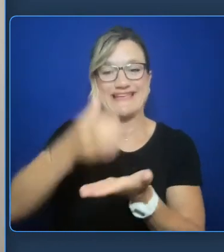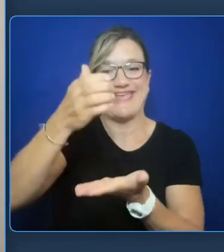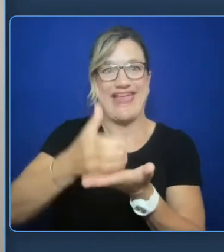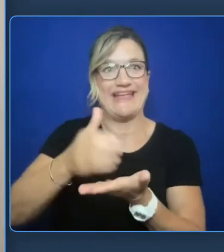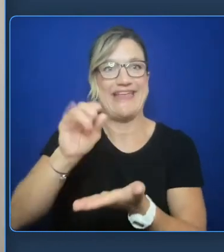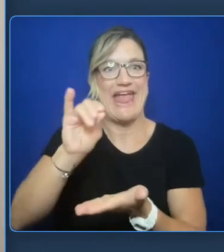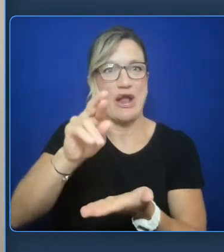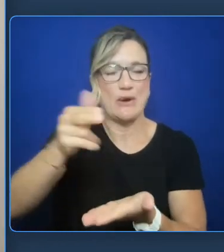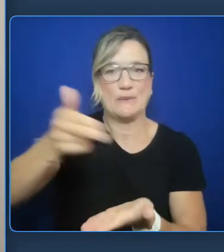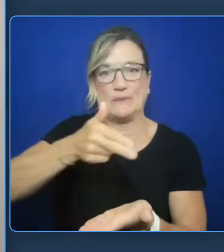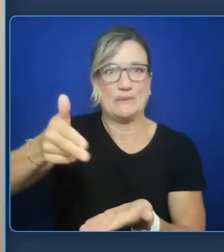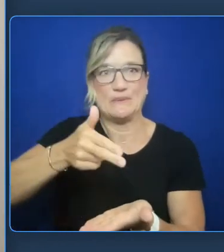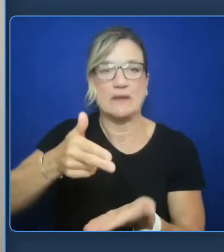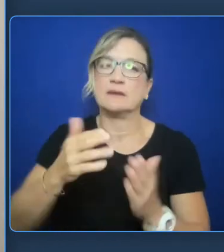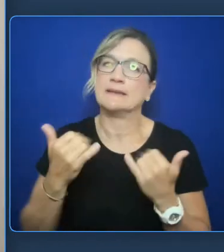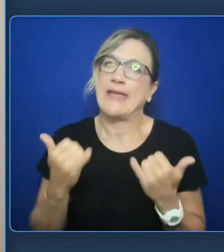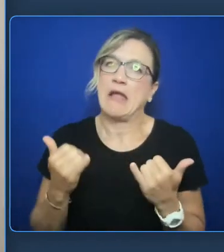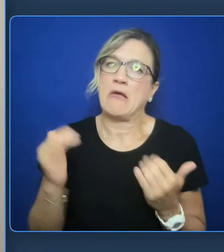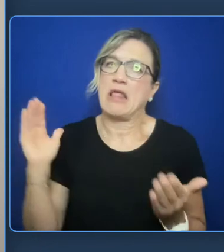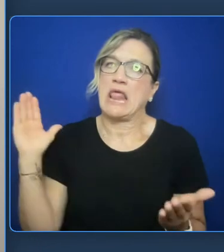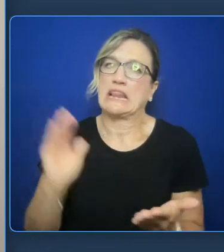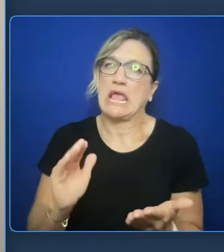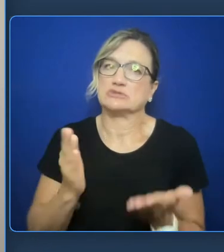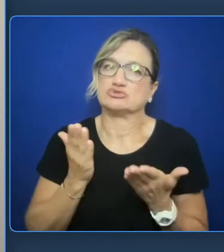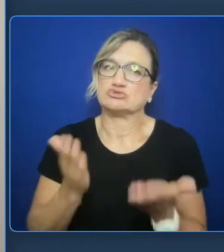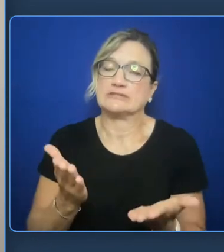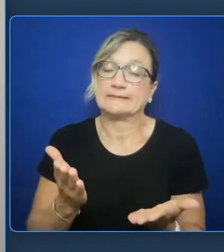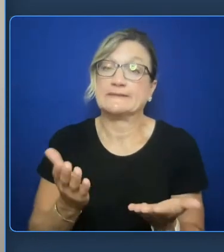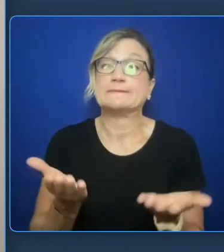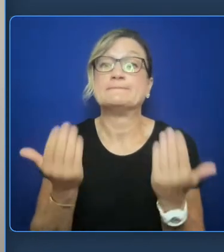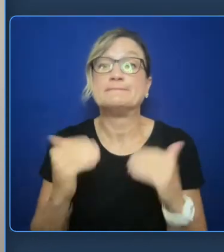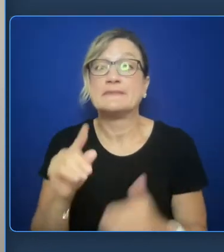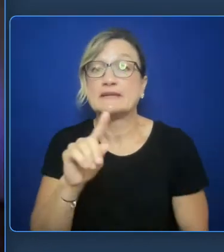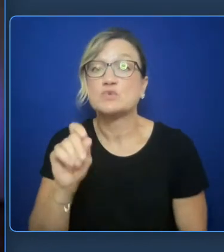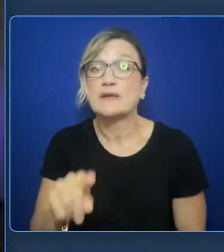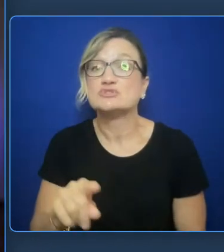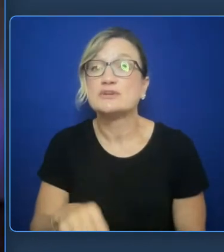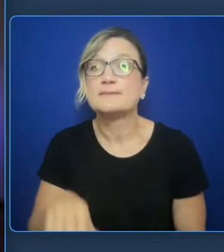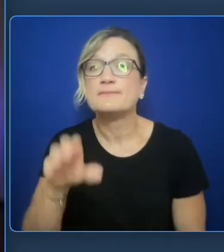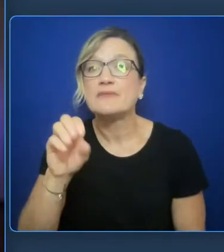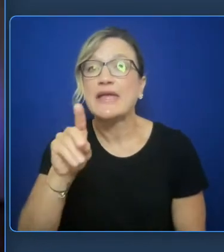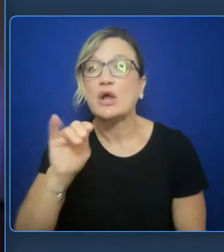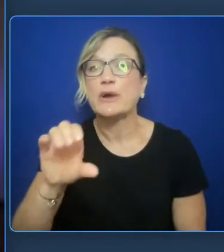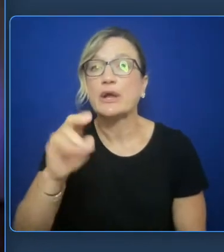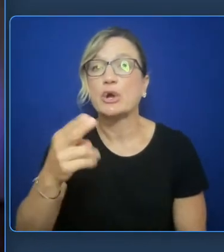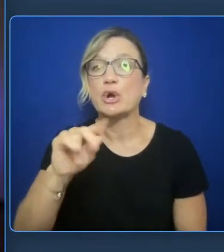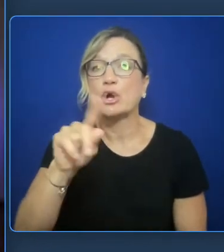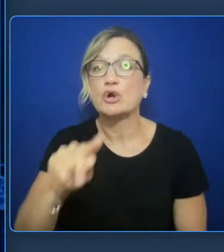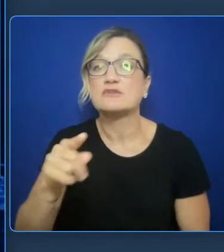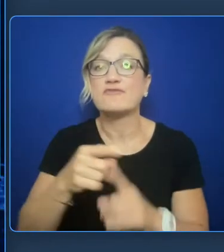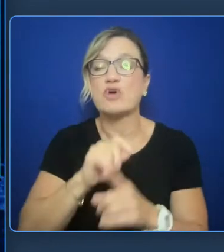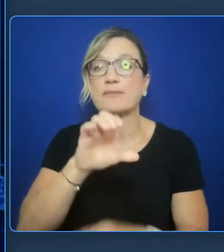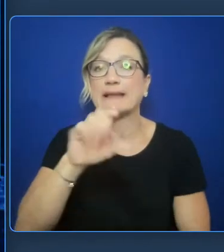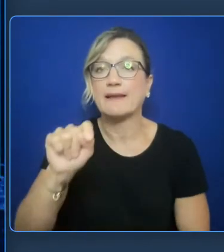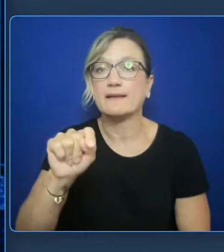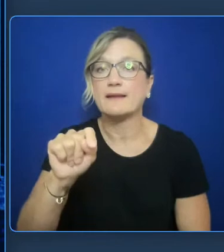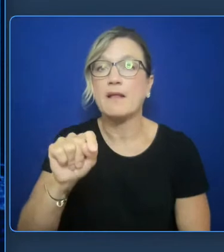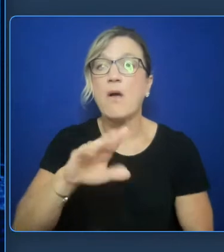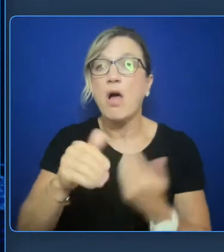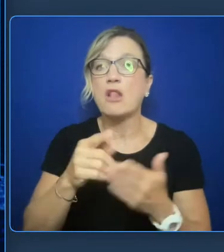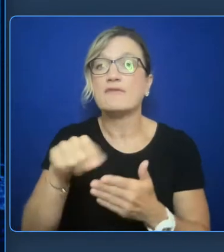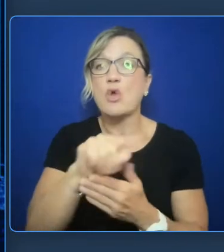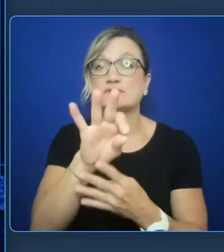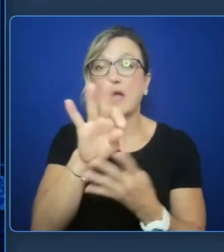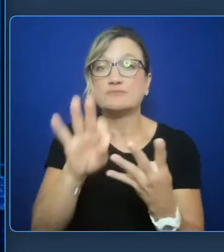now not so much. Let's go to the next question. Eric Hers from Hartford, Connecticut. All of